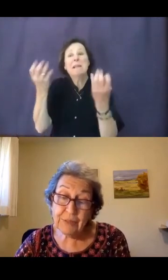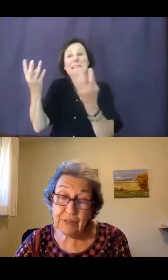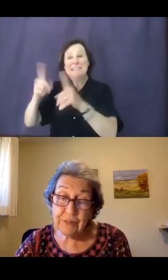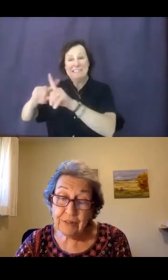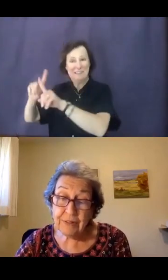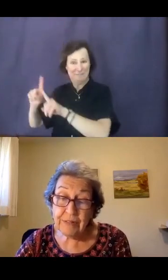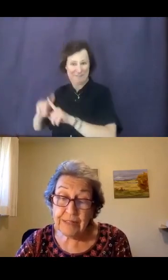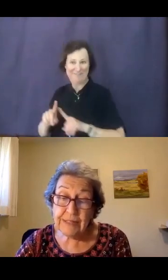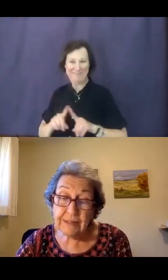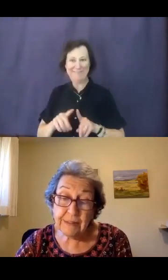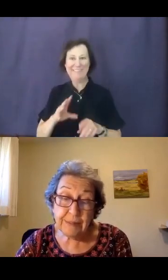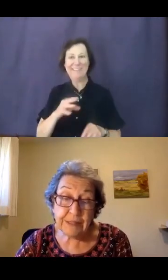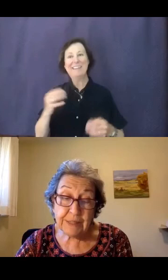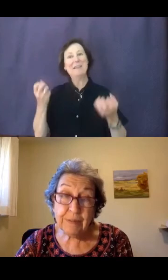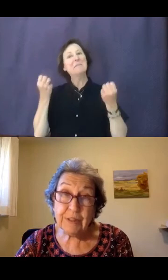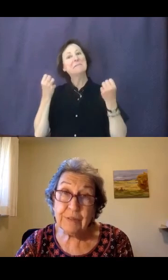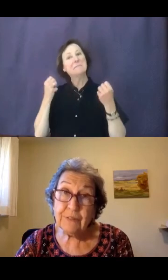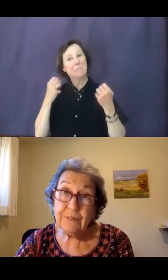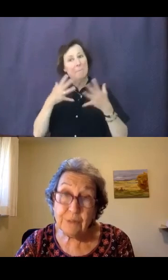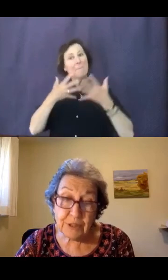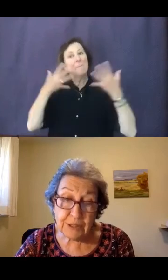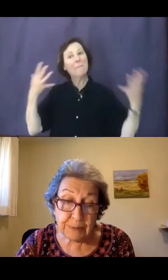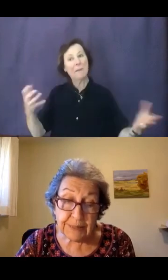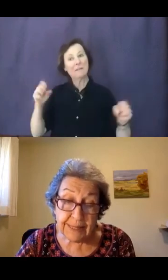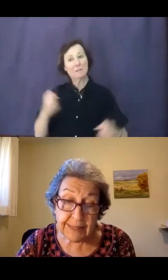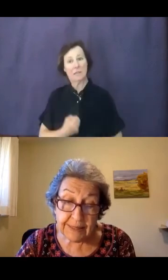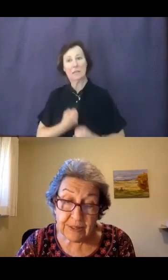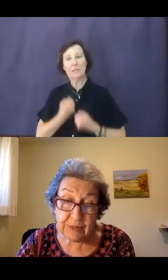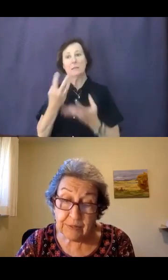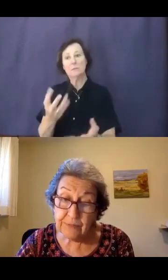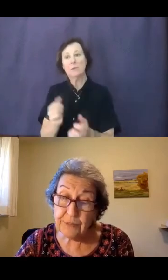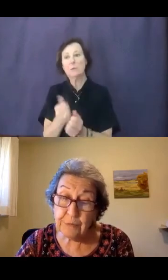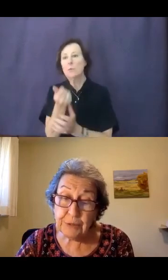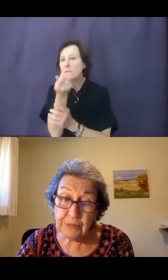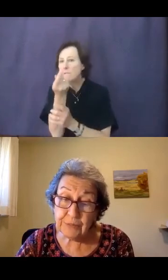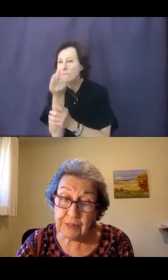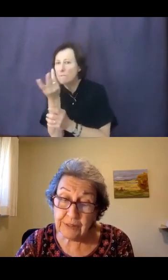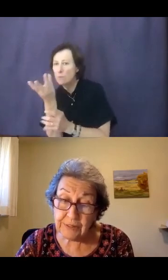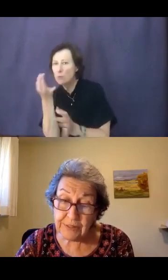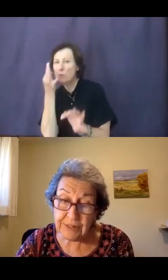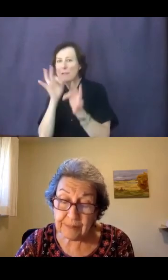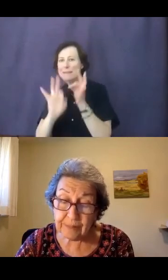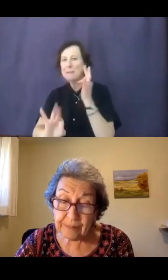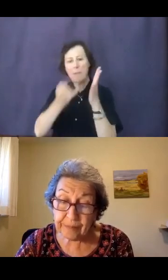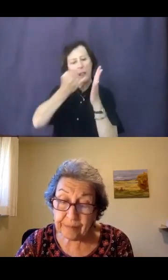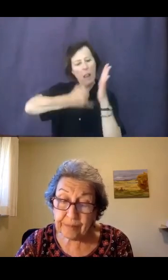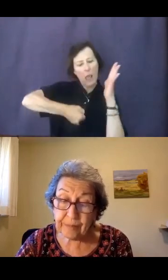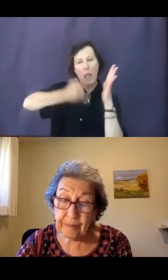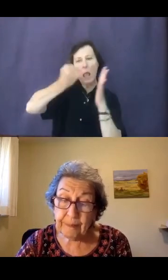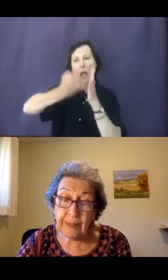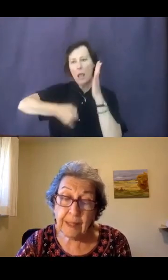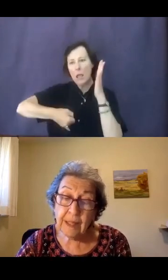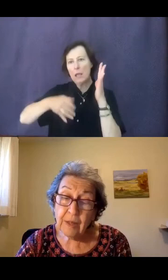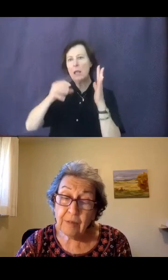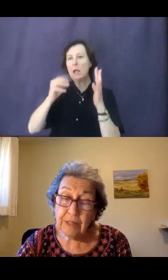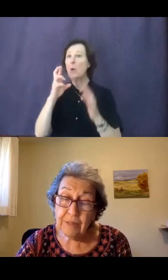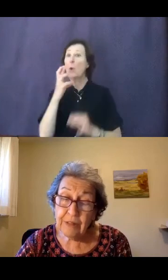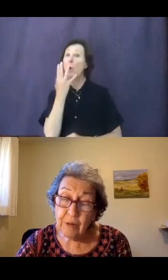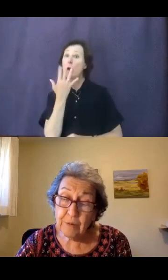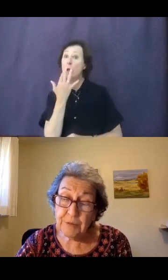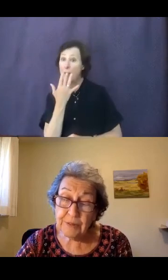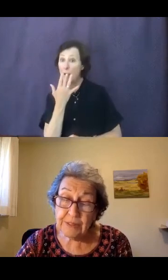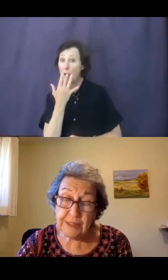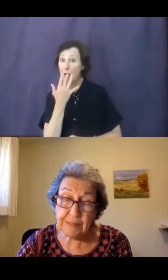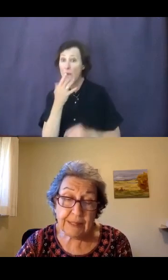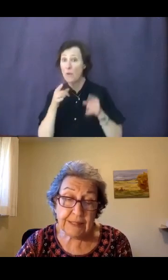as we saw, a great deal can be expressed with a few simple lines or a few beautiful colors. While you're at